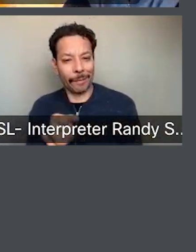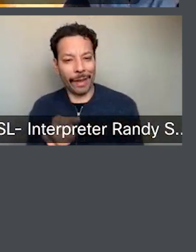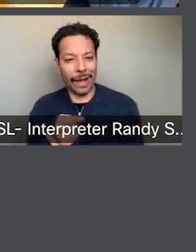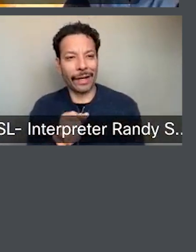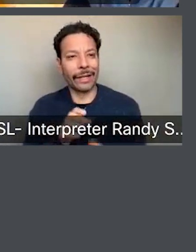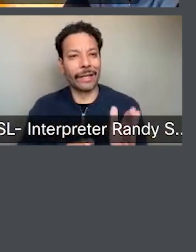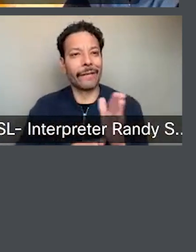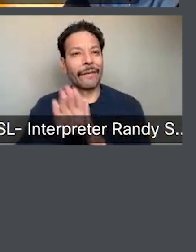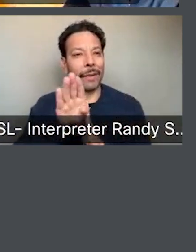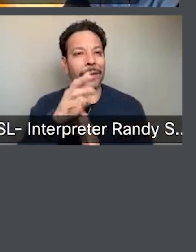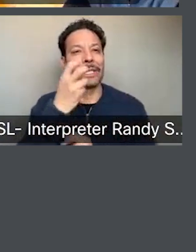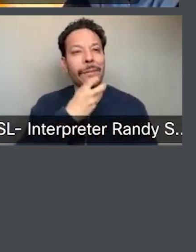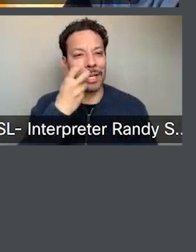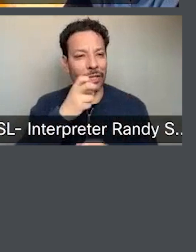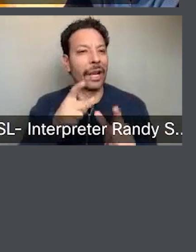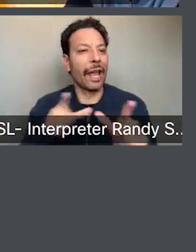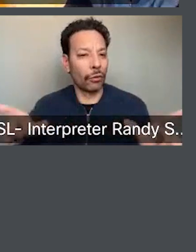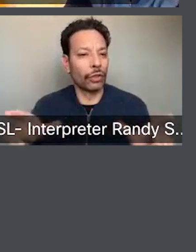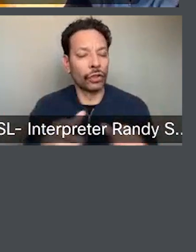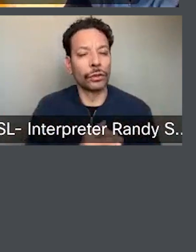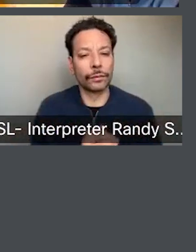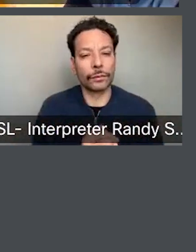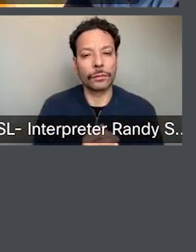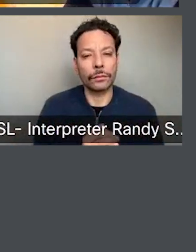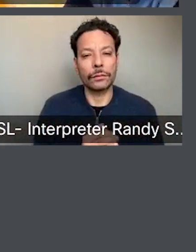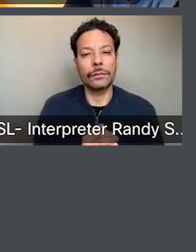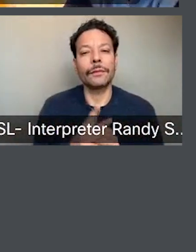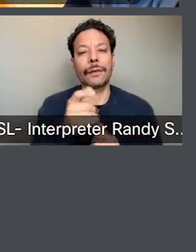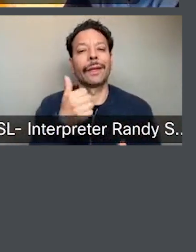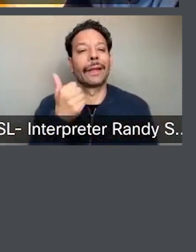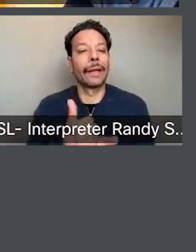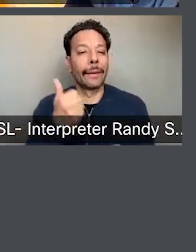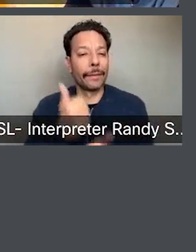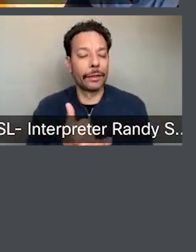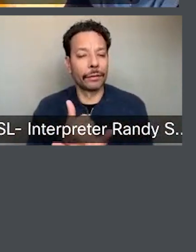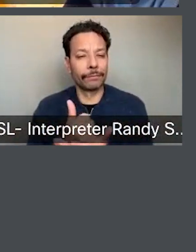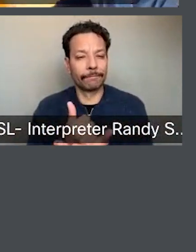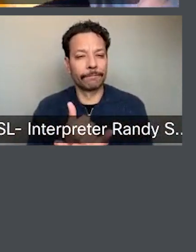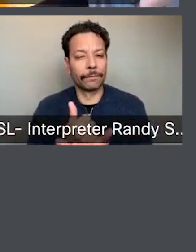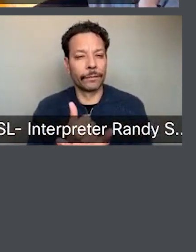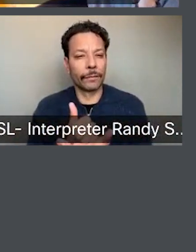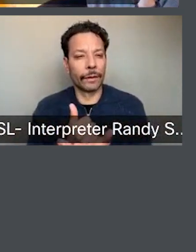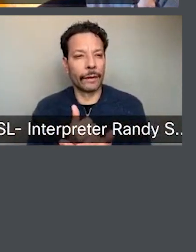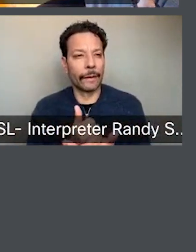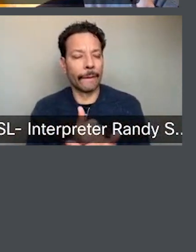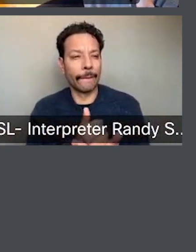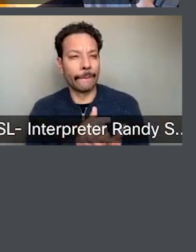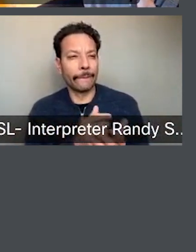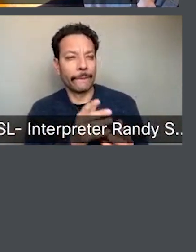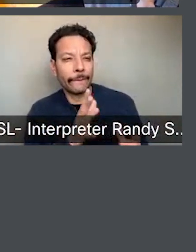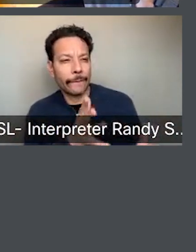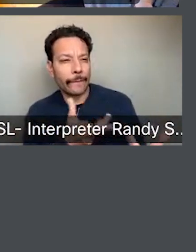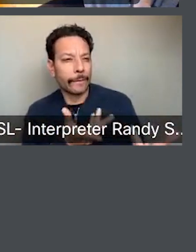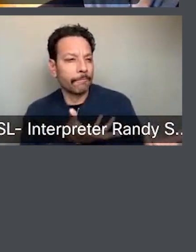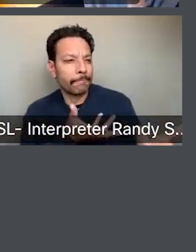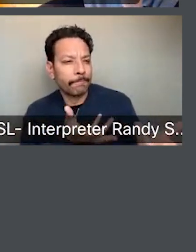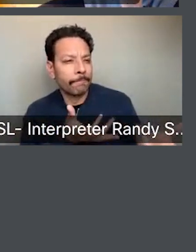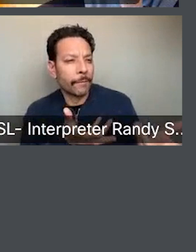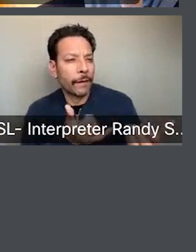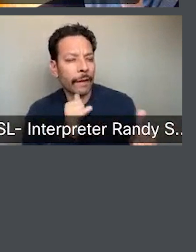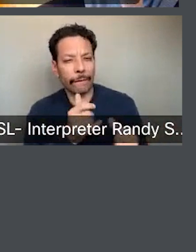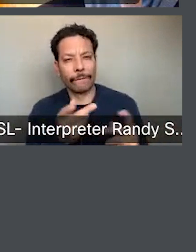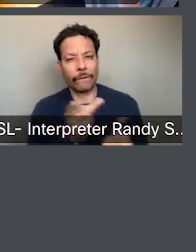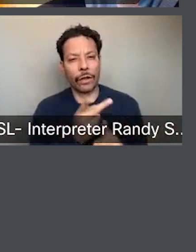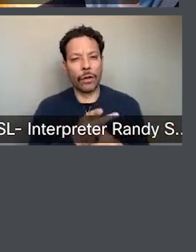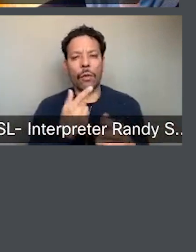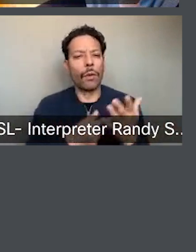of speech and language. And so that helped to mediate that factor of what's going on in